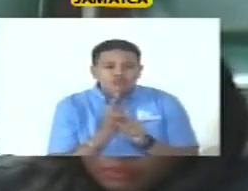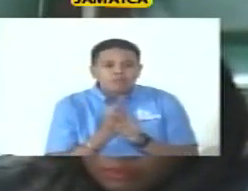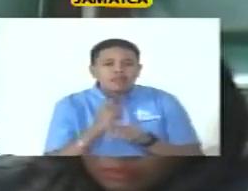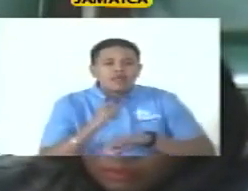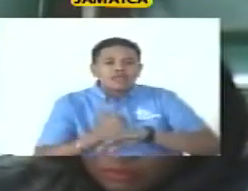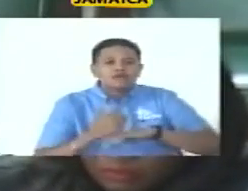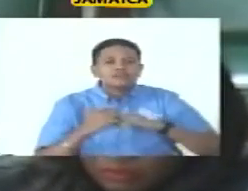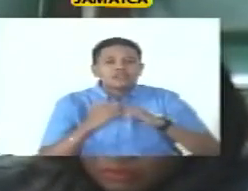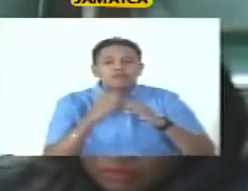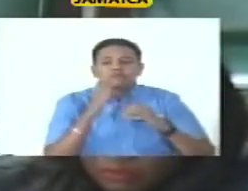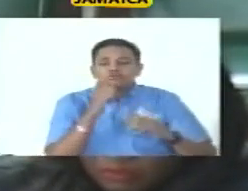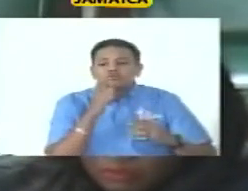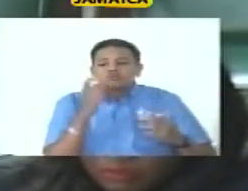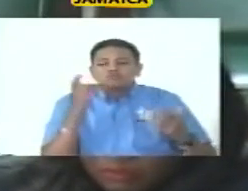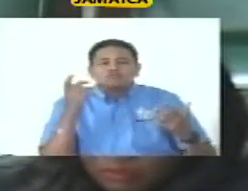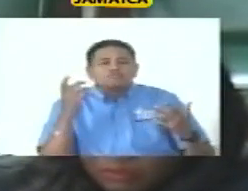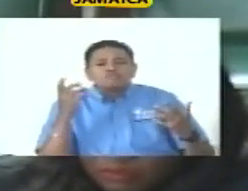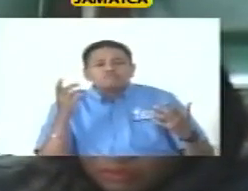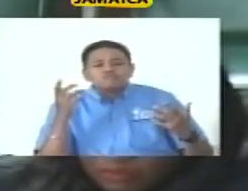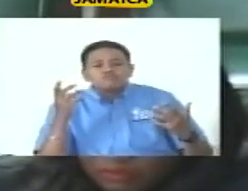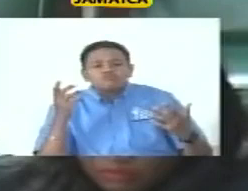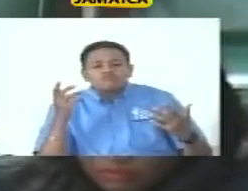Recruiting will already have been